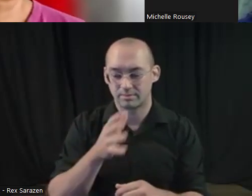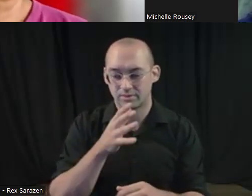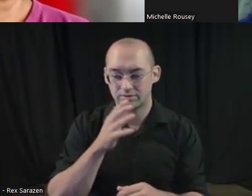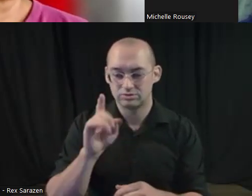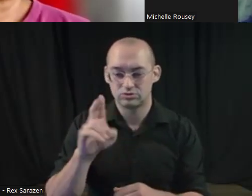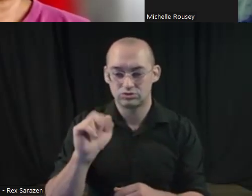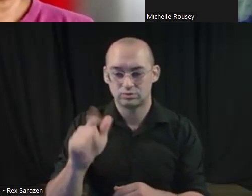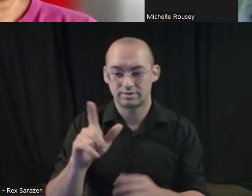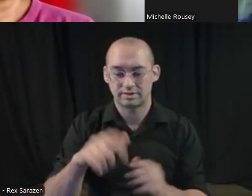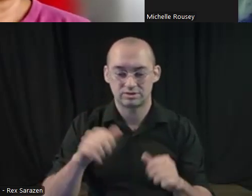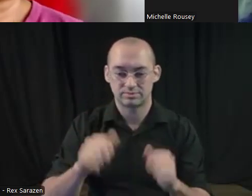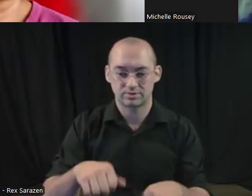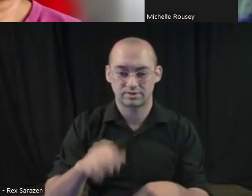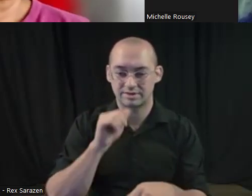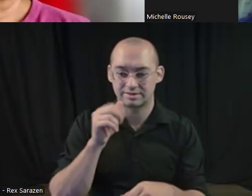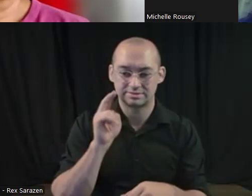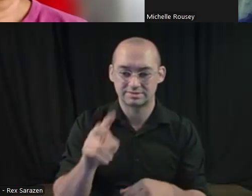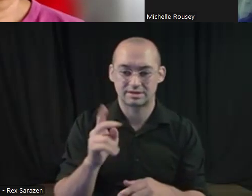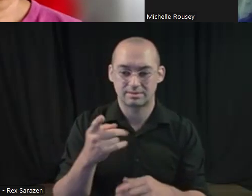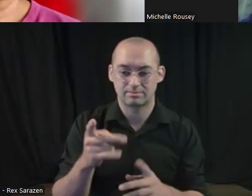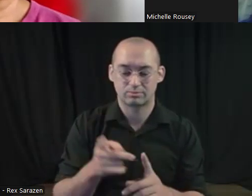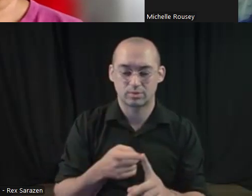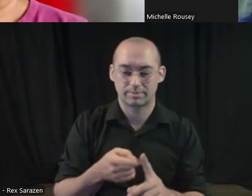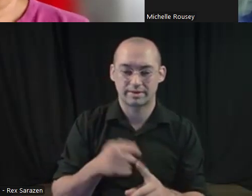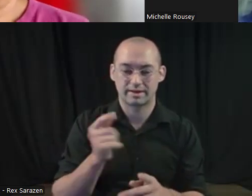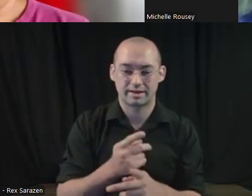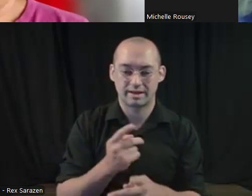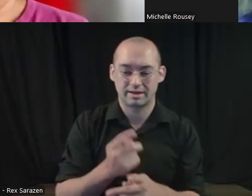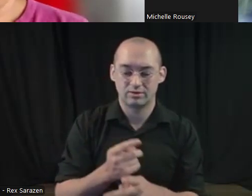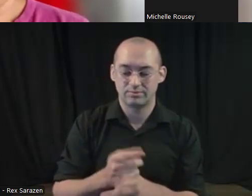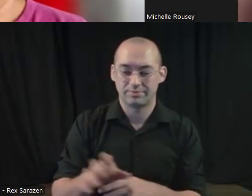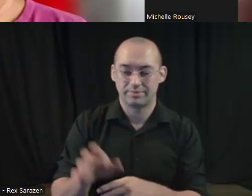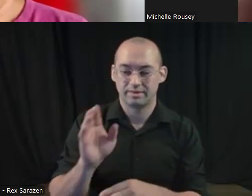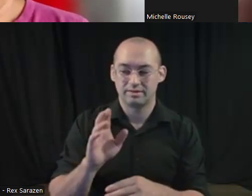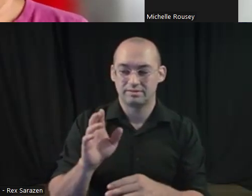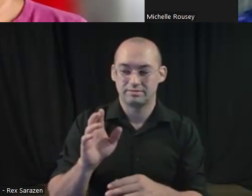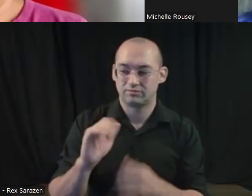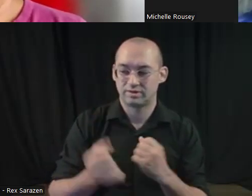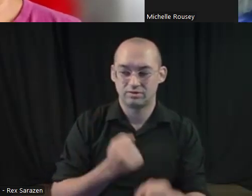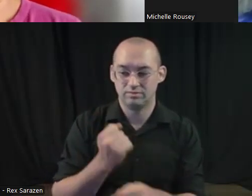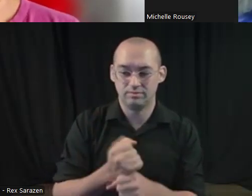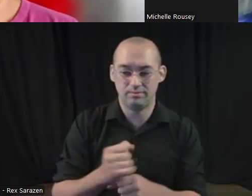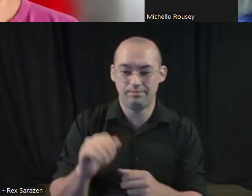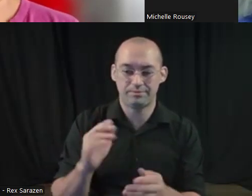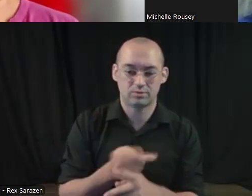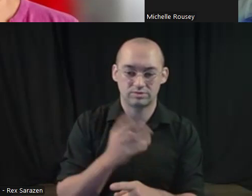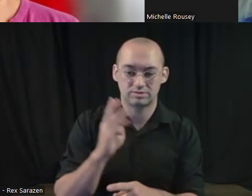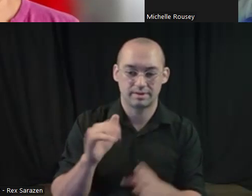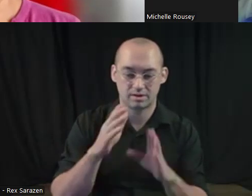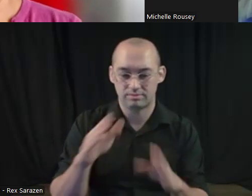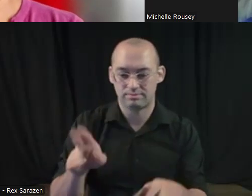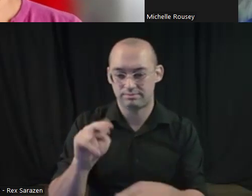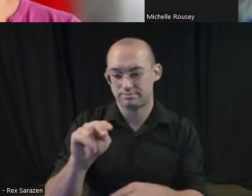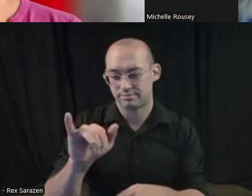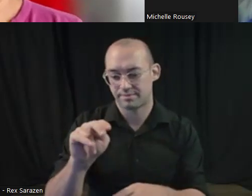disability, hasn't seen a primary care physician in years, aggravated by periods of housing insecurity. In Sacramento County, we have geographic